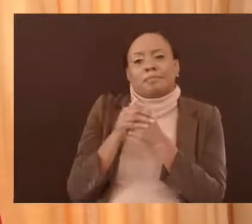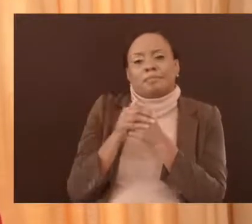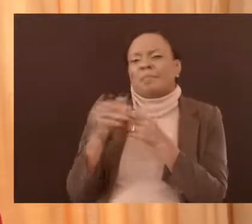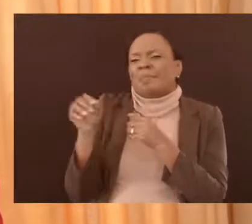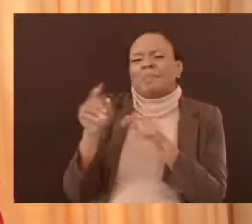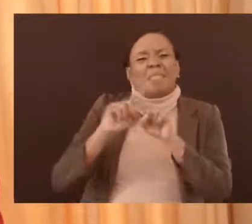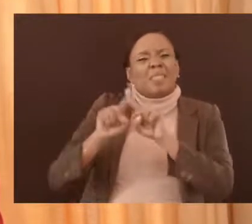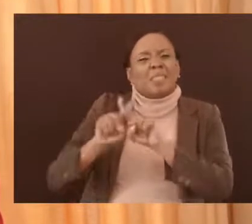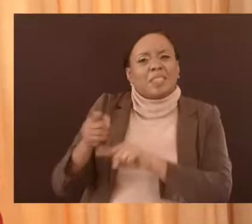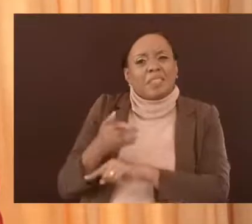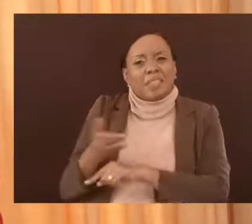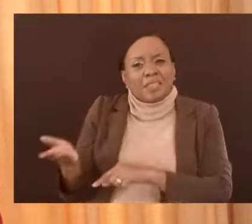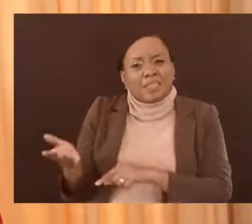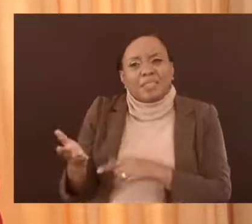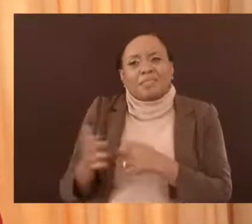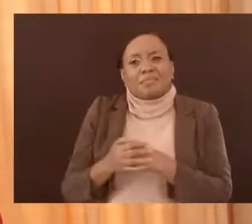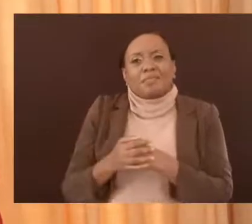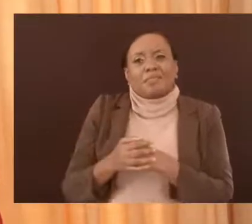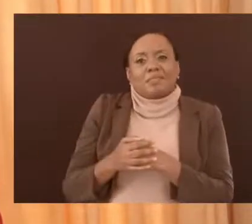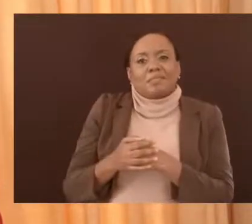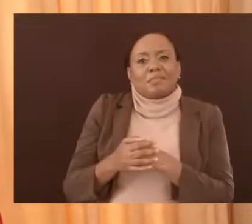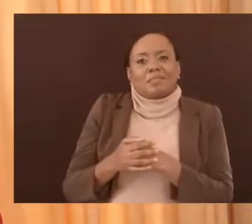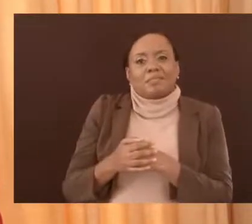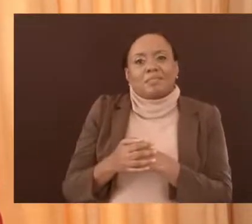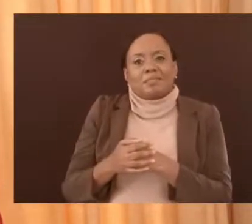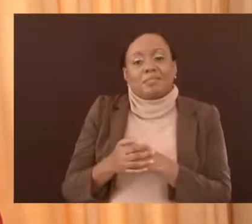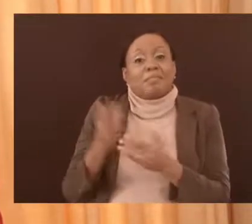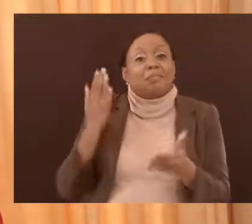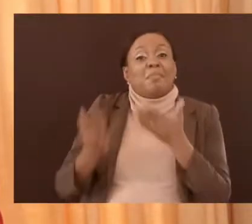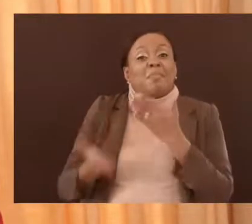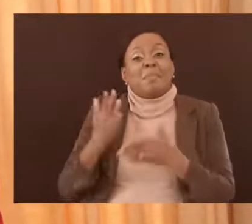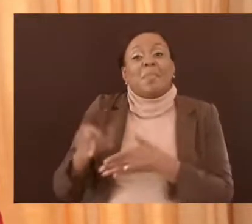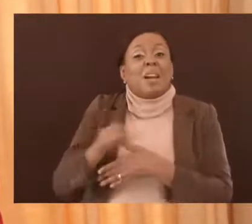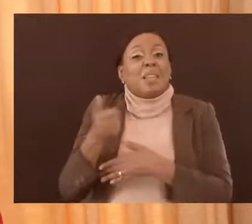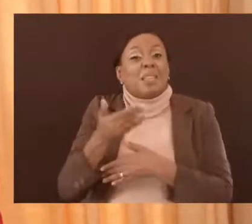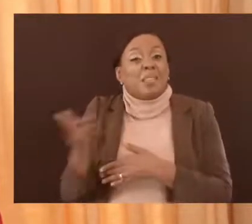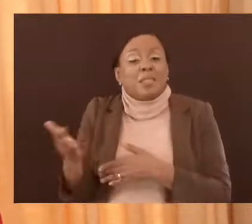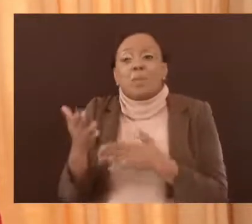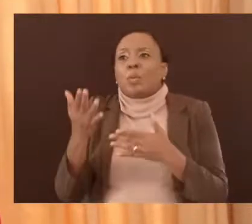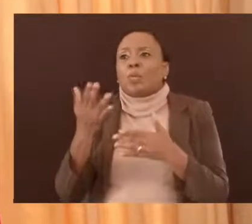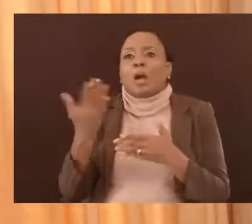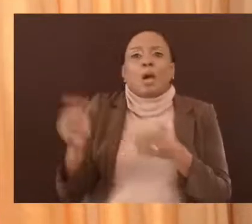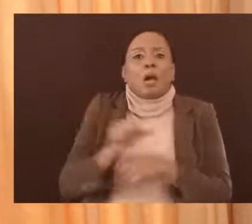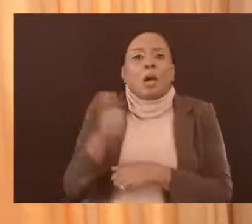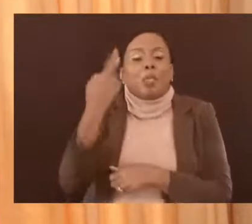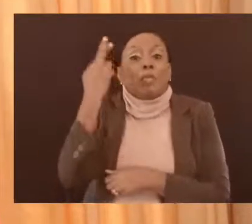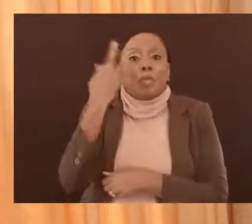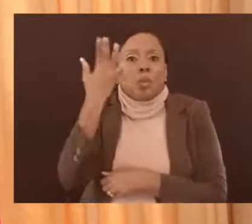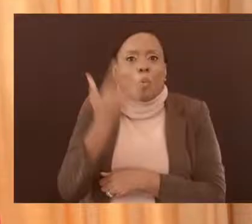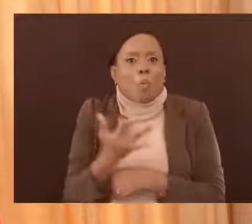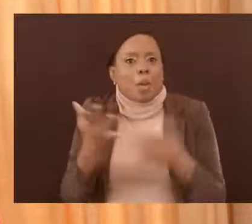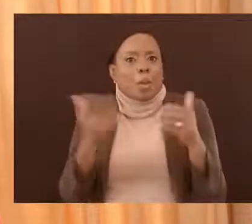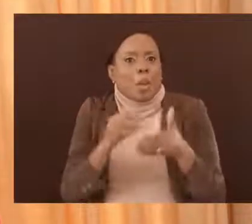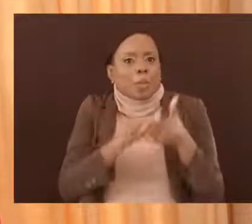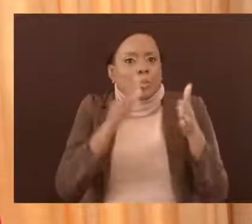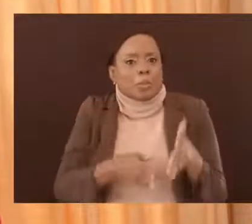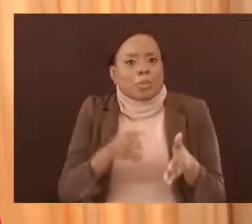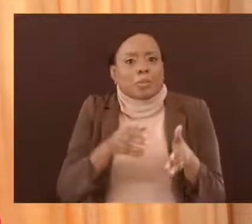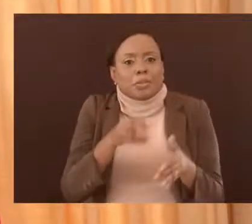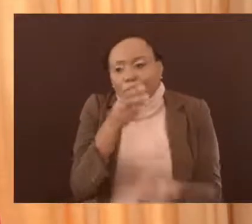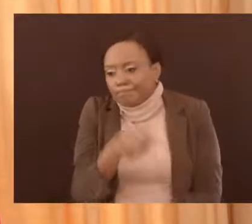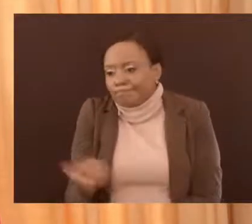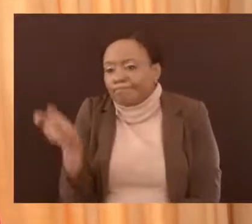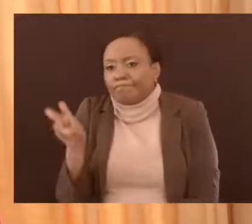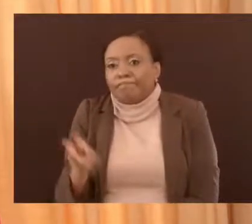other factors that sometimes help to influence decision making. And so over the course of the next few days, we're going to be giving an